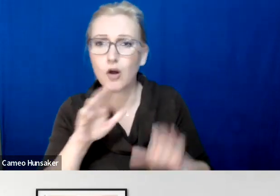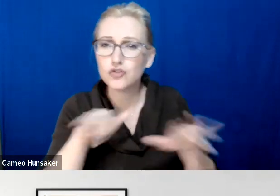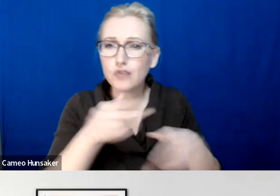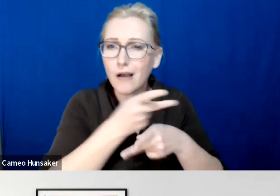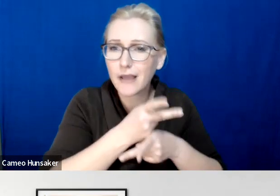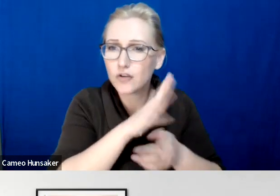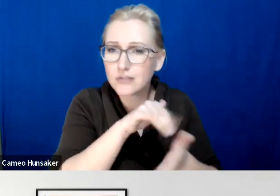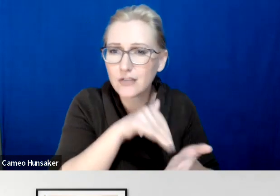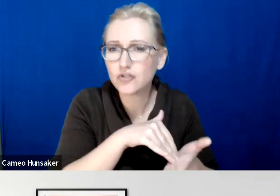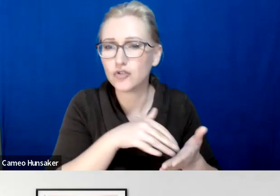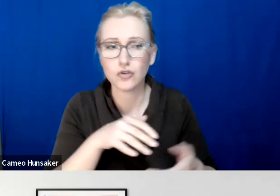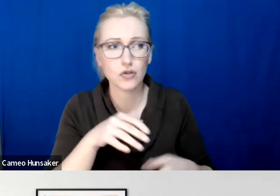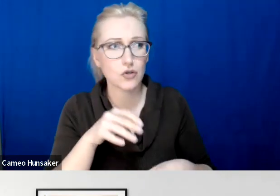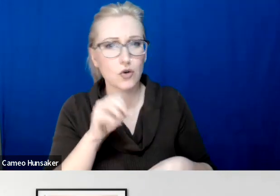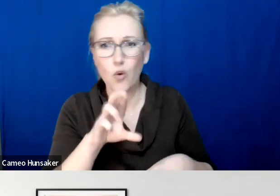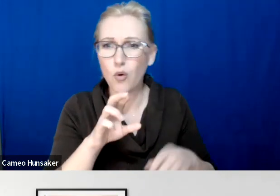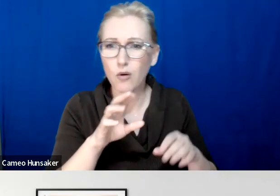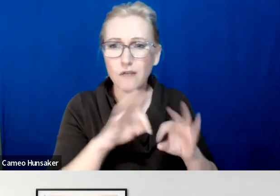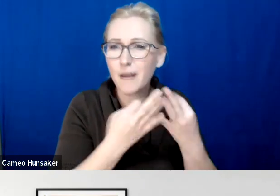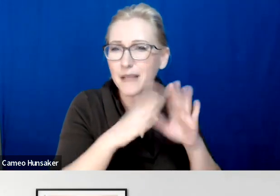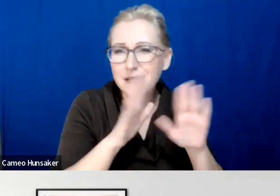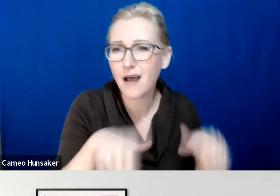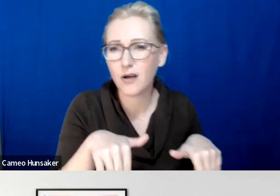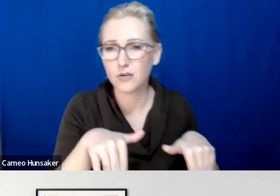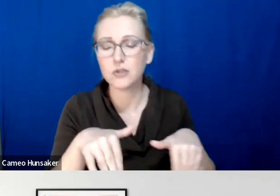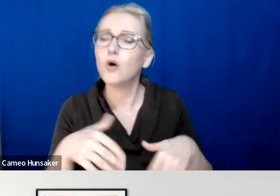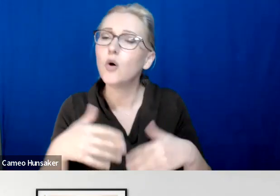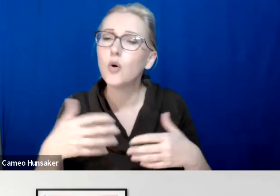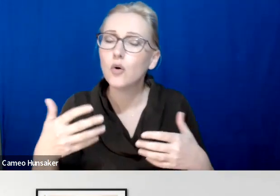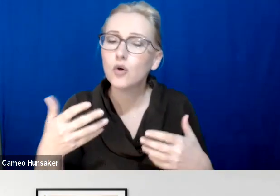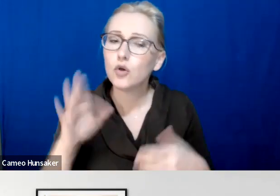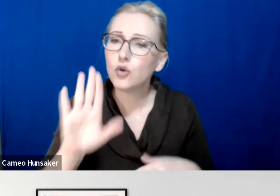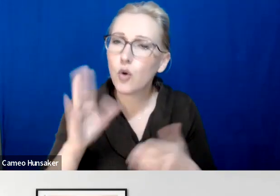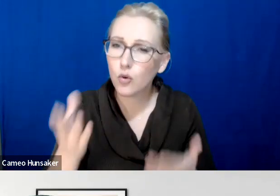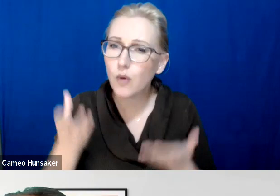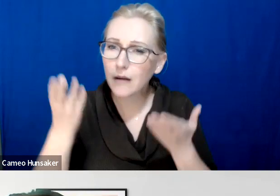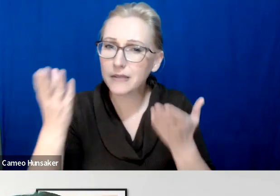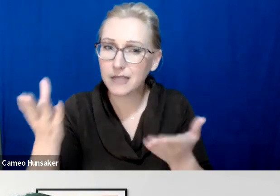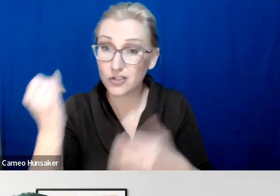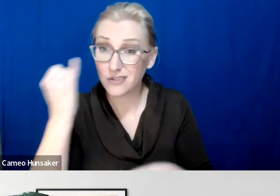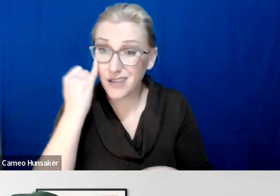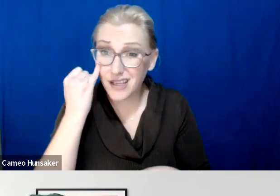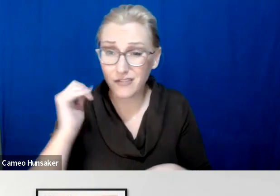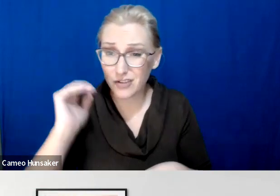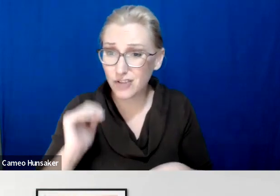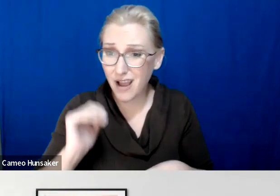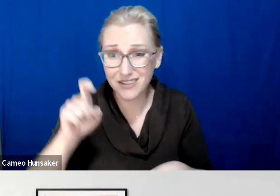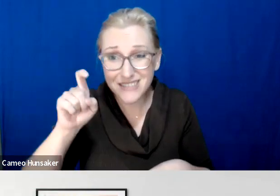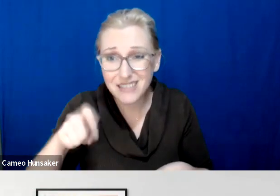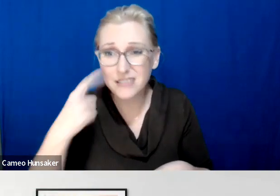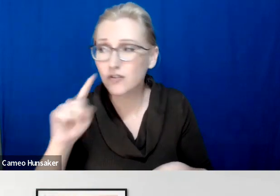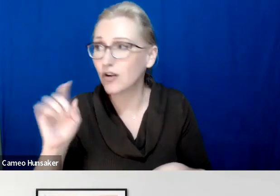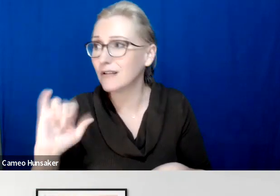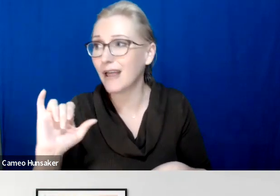that child's natural environment may be, what would you recommend if the child needs it for extracurricular